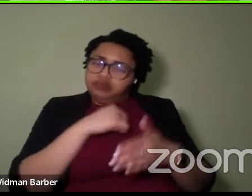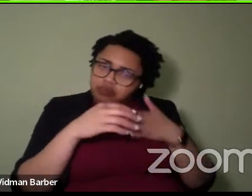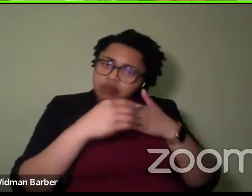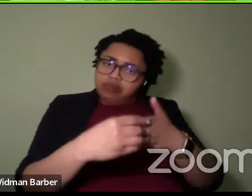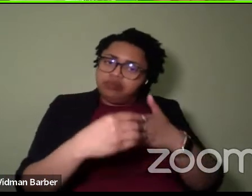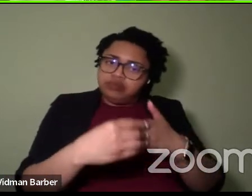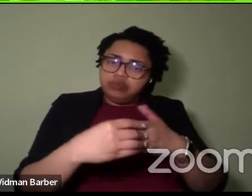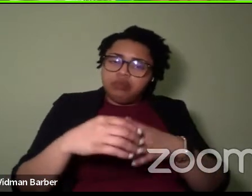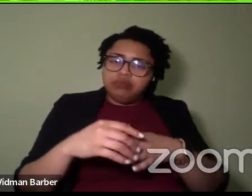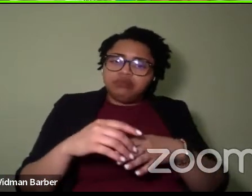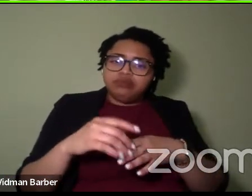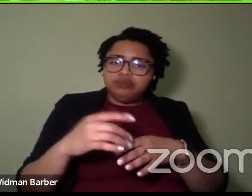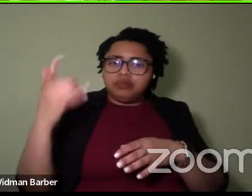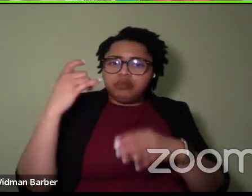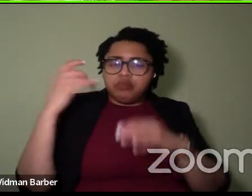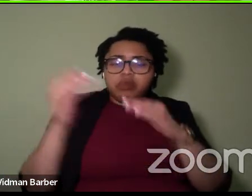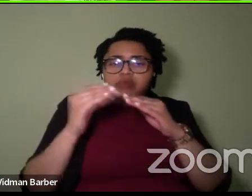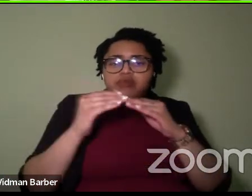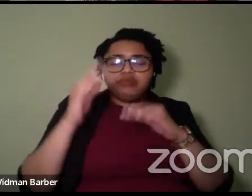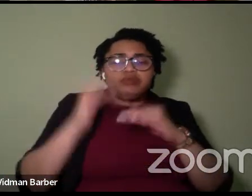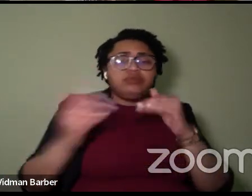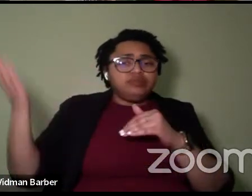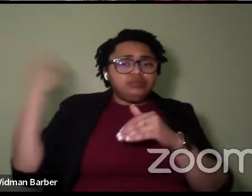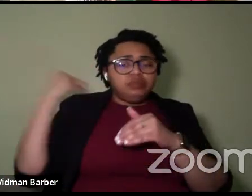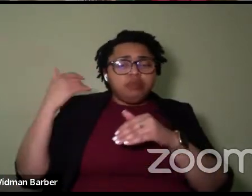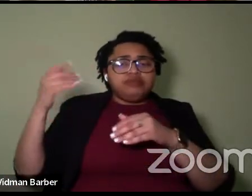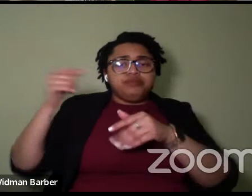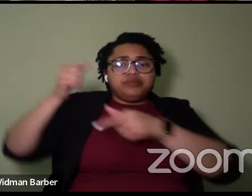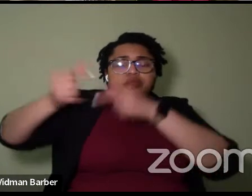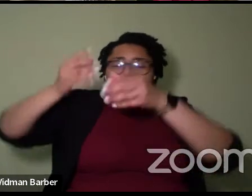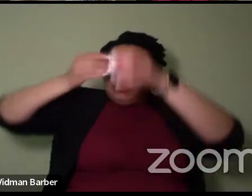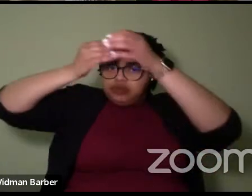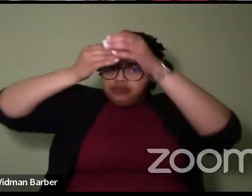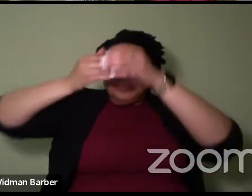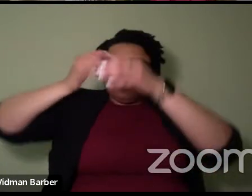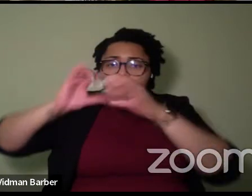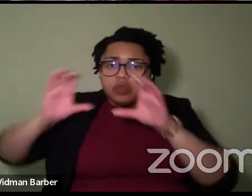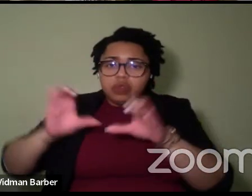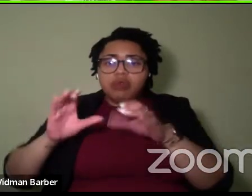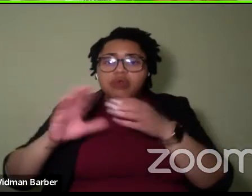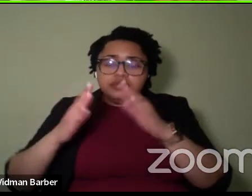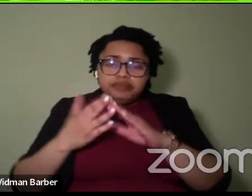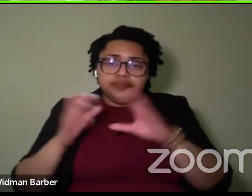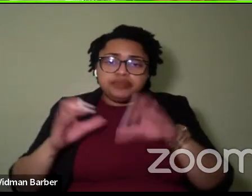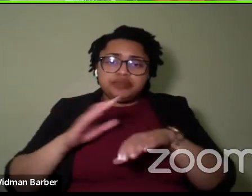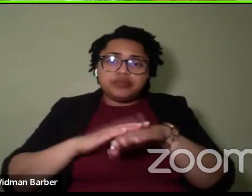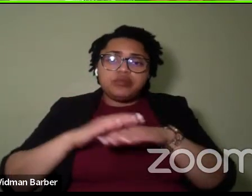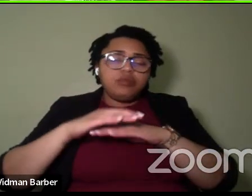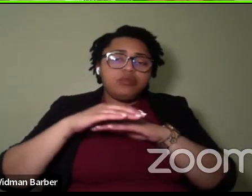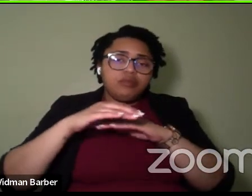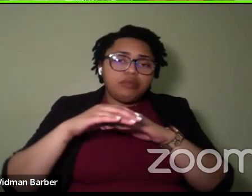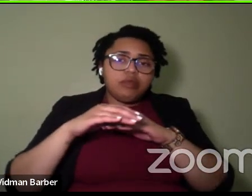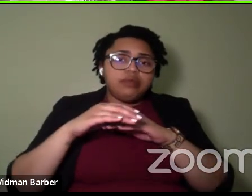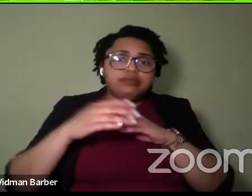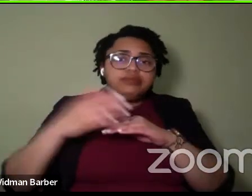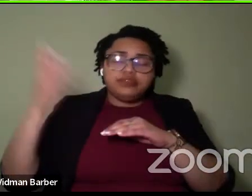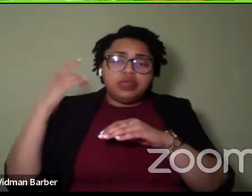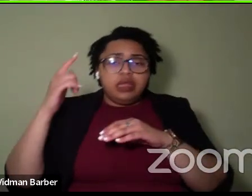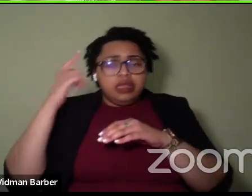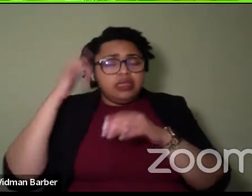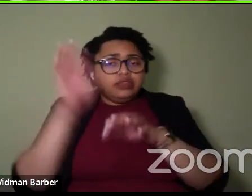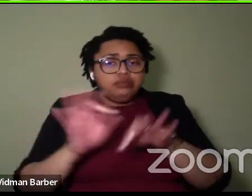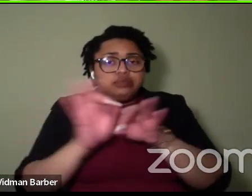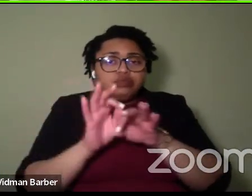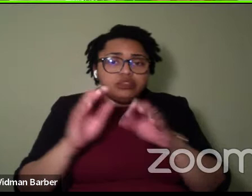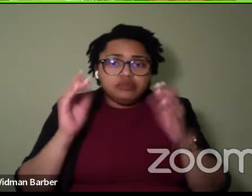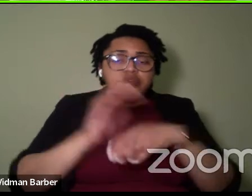the previous generation of scholars have been doing, that our communities have been doing on the ground. So I think that in a way, it's important to center our voices